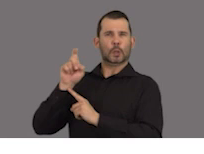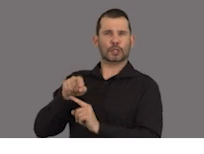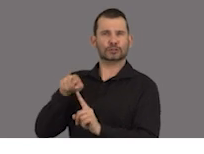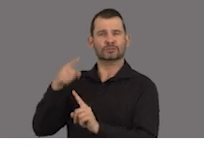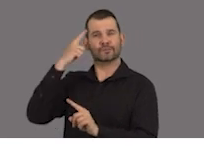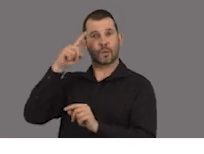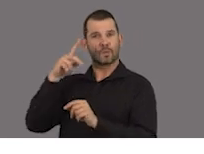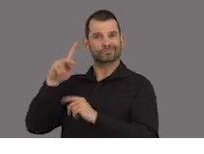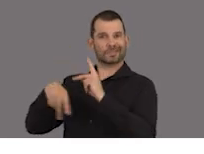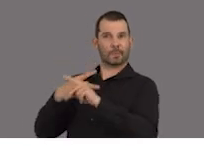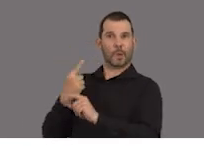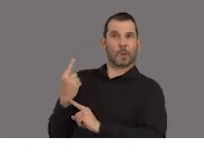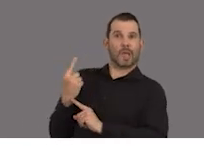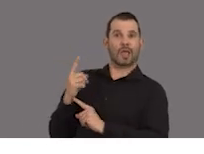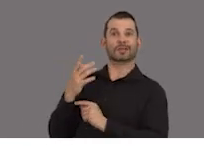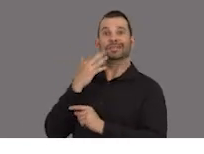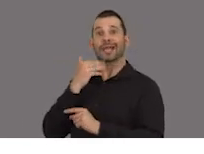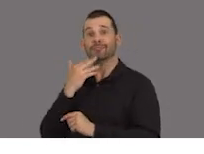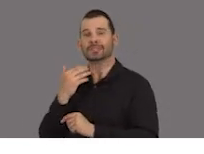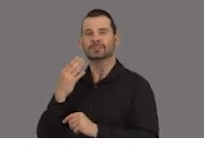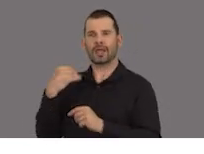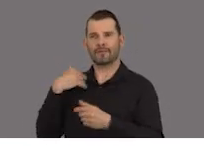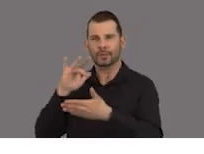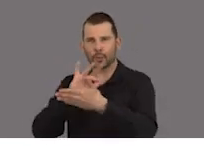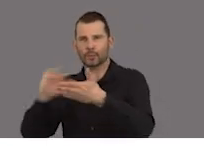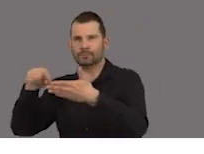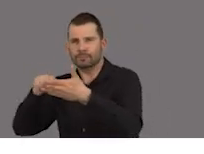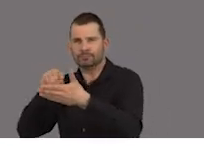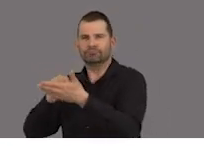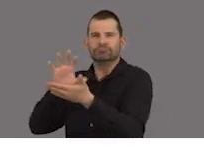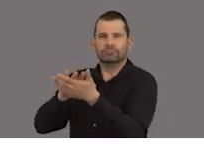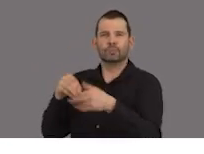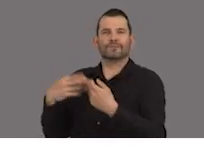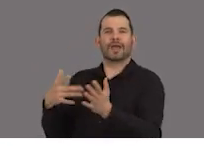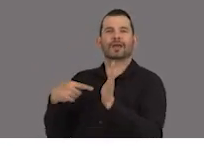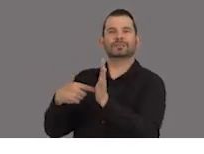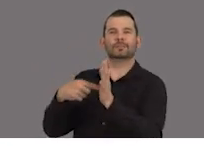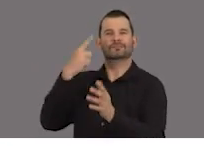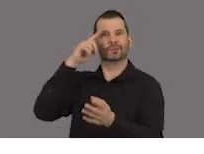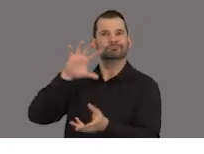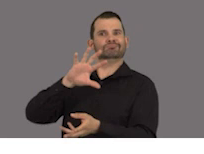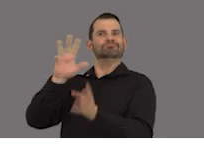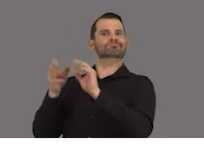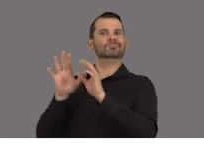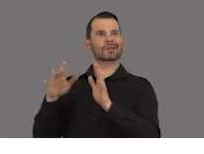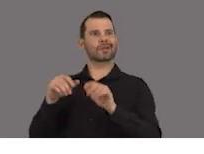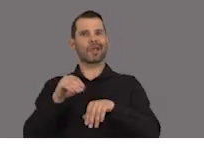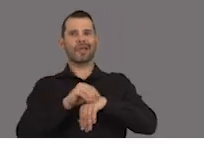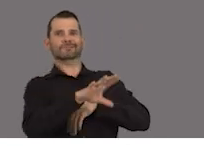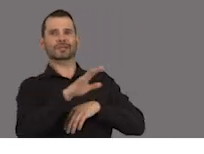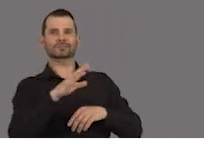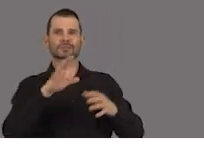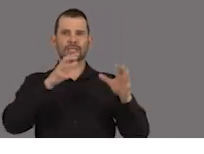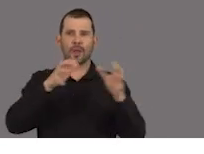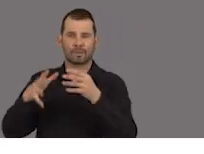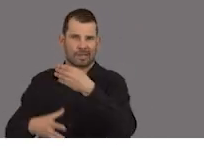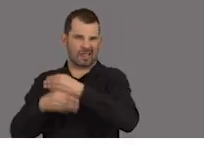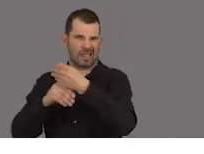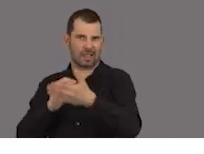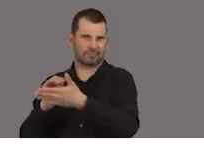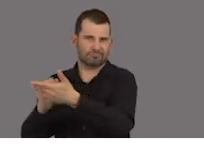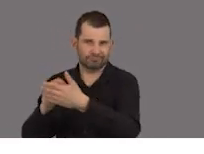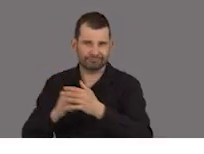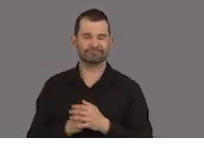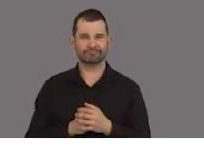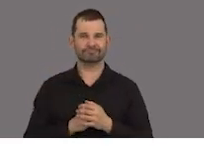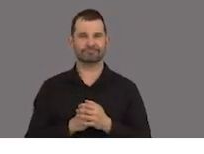Clearer questions for type 1 diabetes and space to provide examples for cumulative effects category were